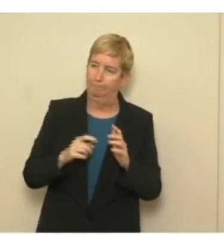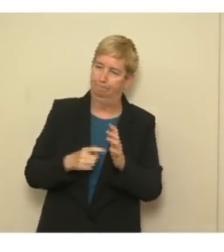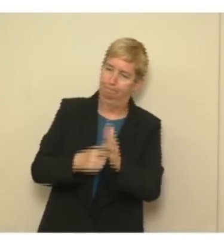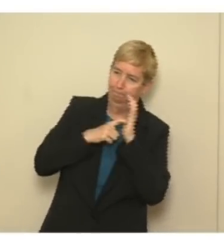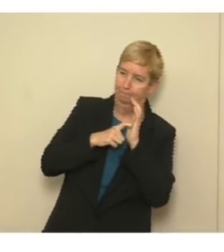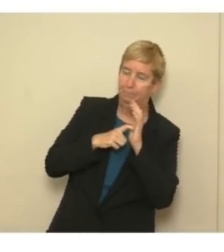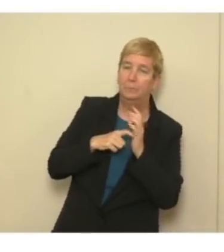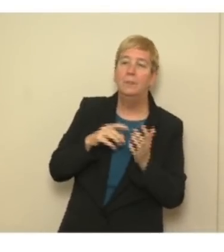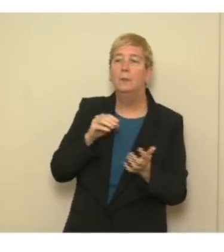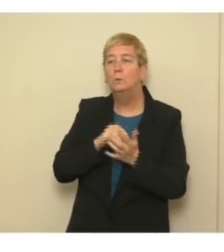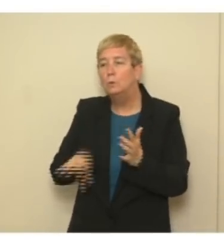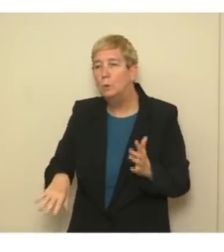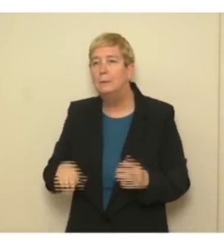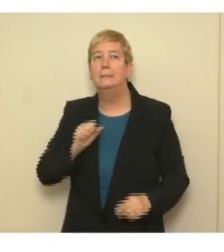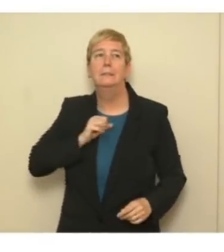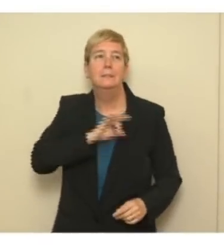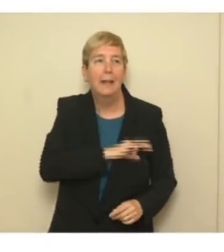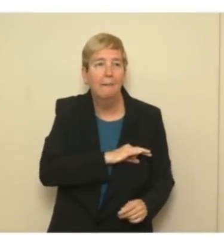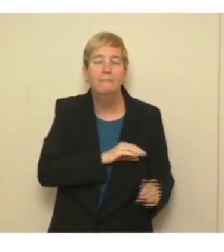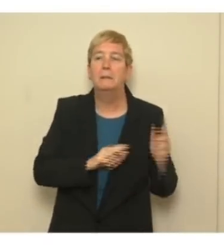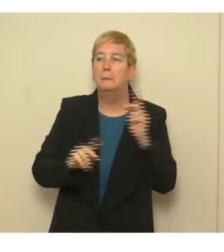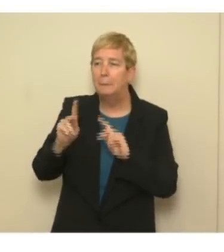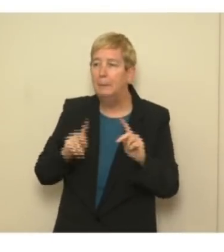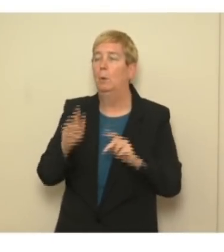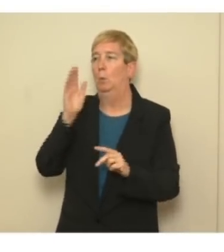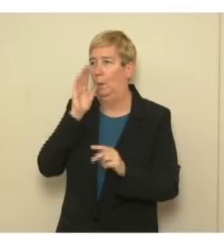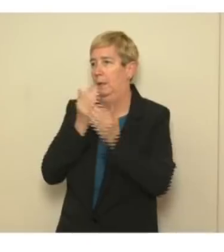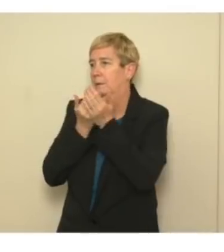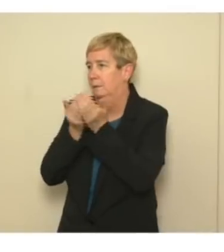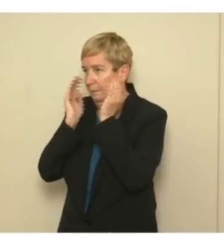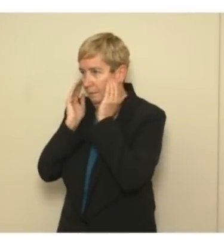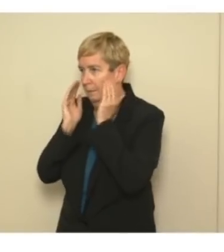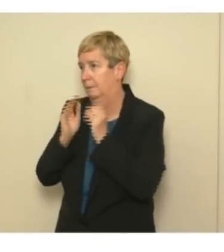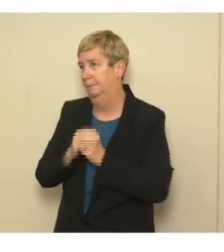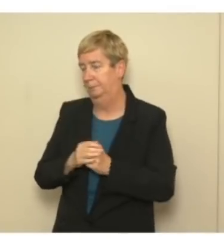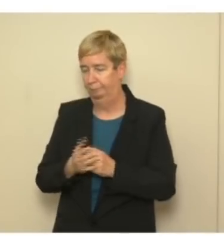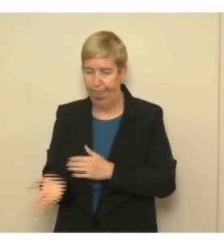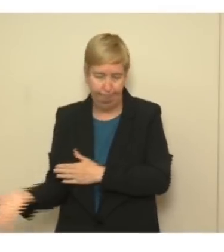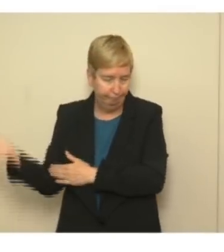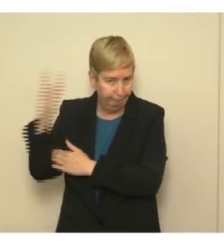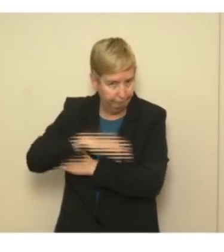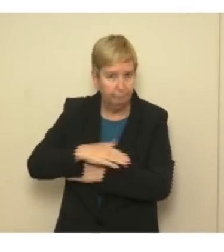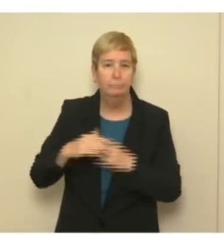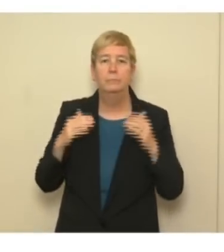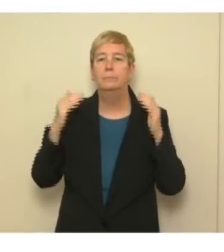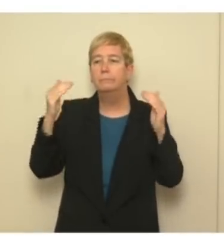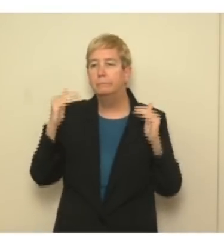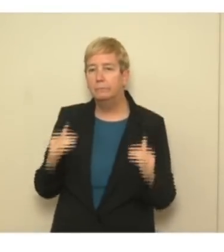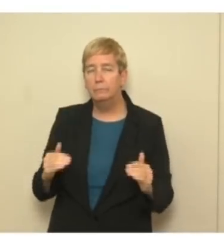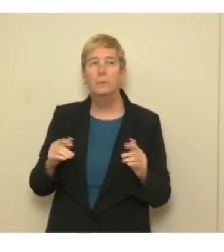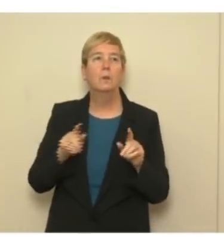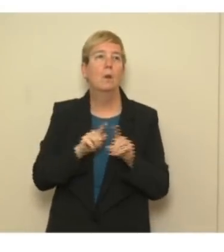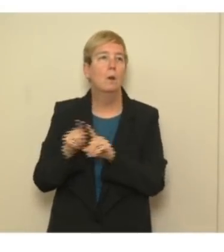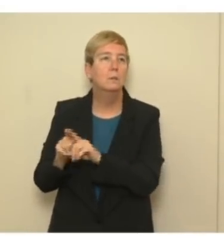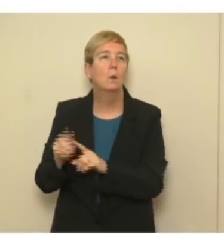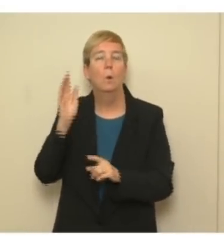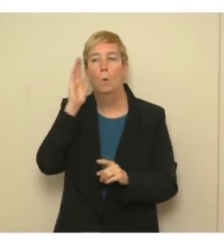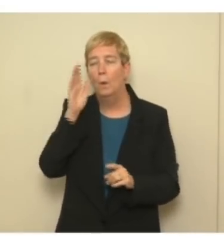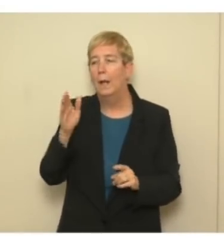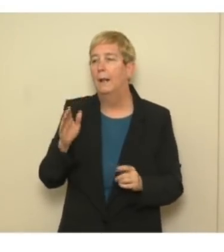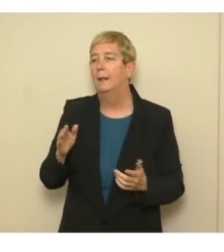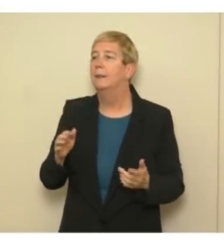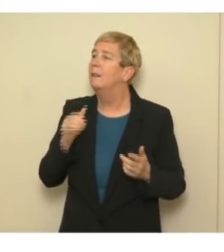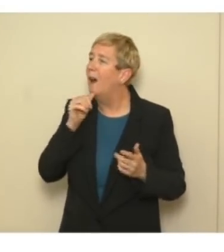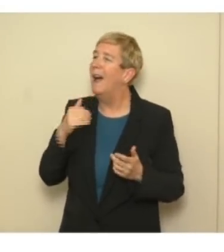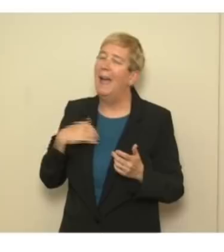students, staff, and those in the schools will wear face coverings. Also making sure that we're going to have, we're not going to allow assemblies